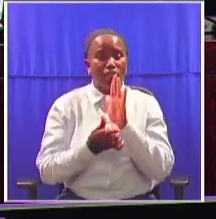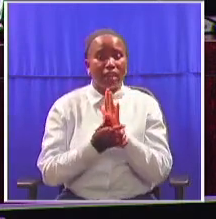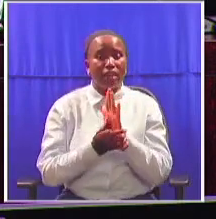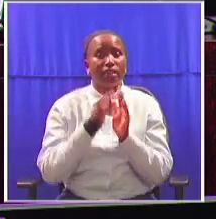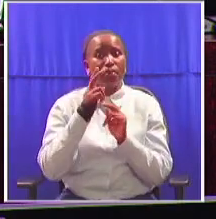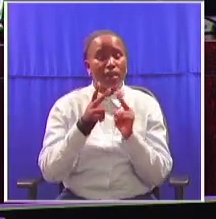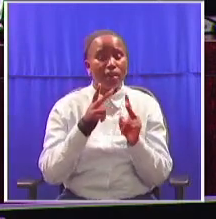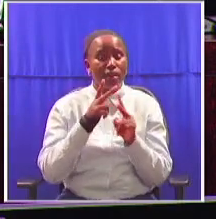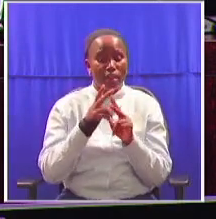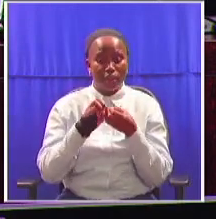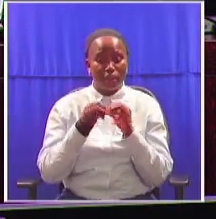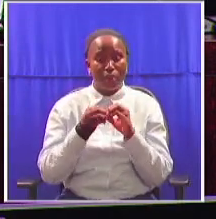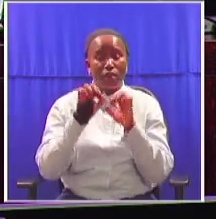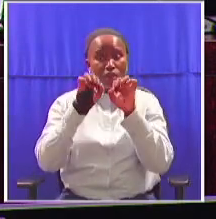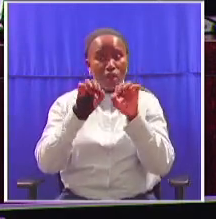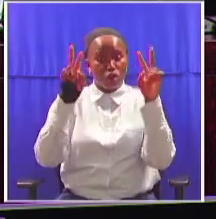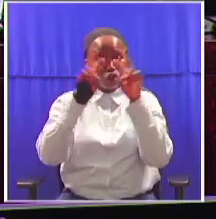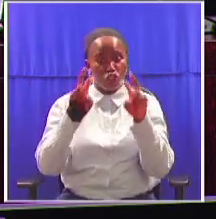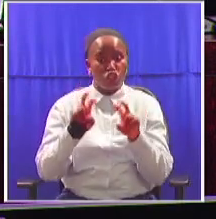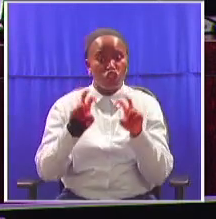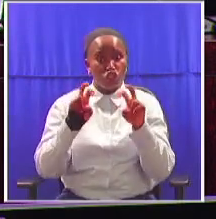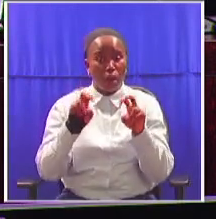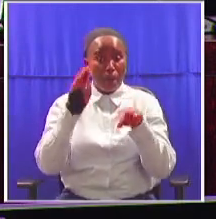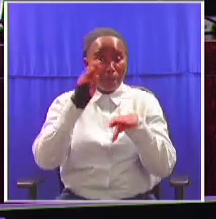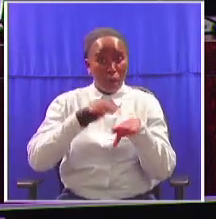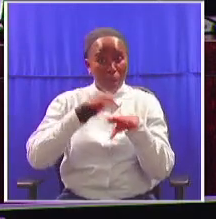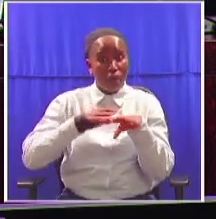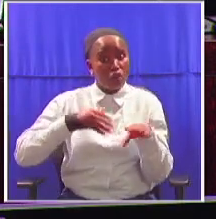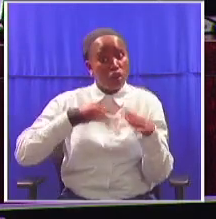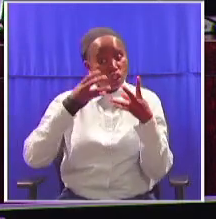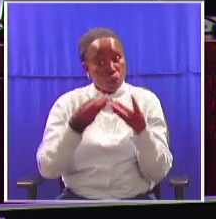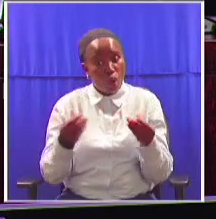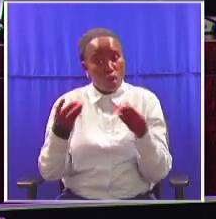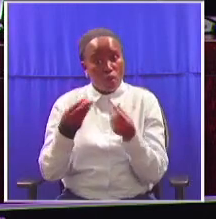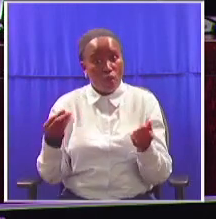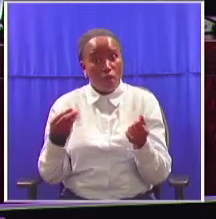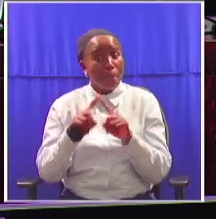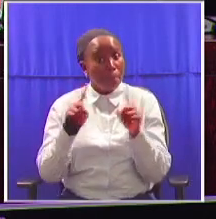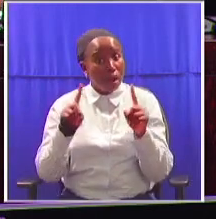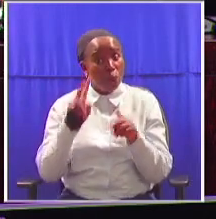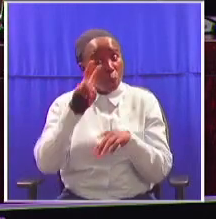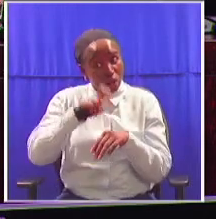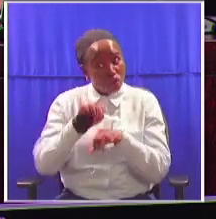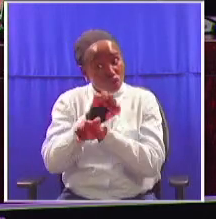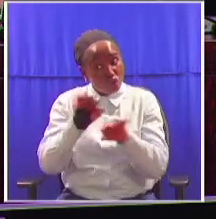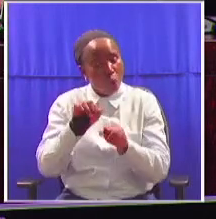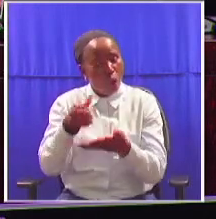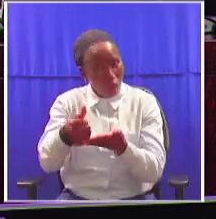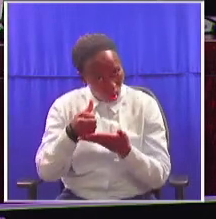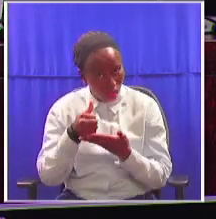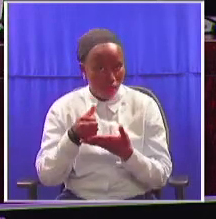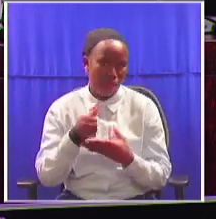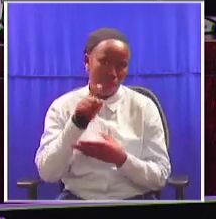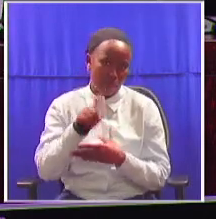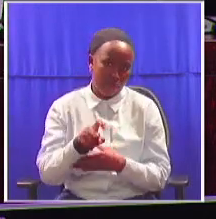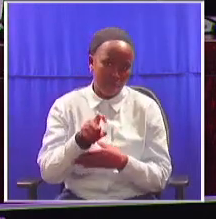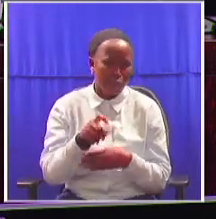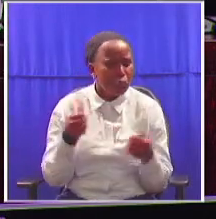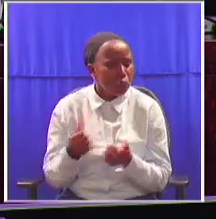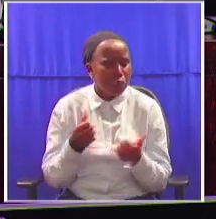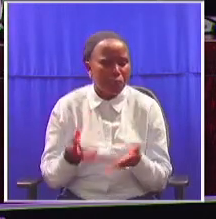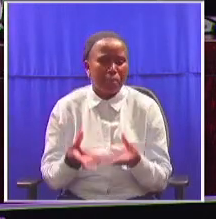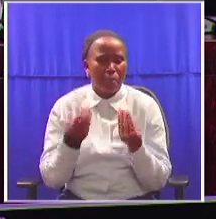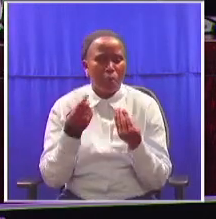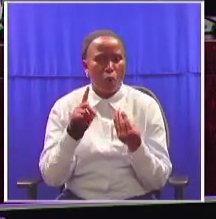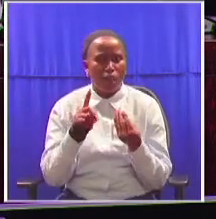the energy crisis once and for all with the help of this House. We have already introduced the Electricity